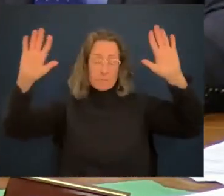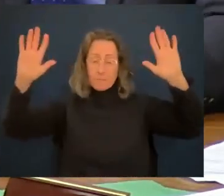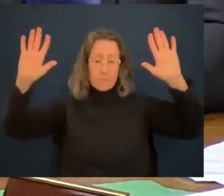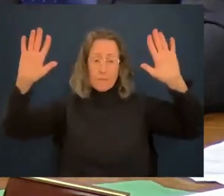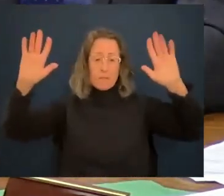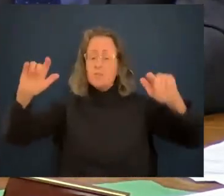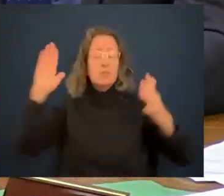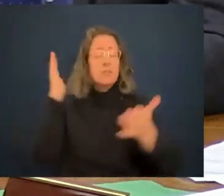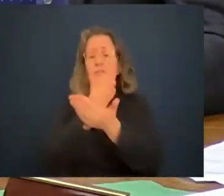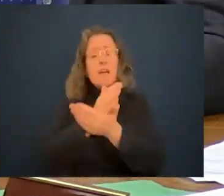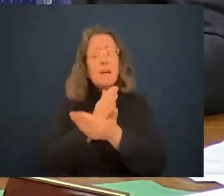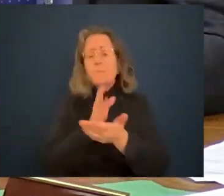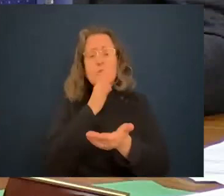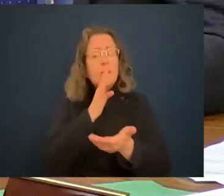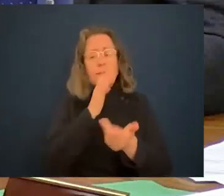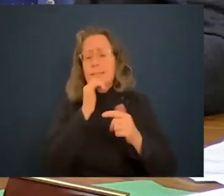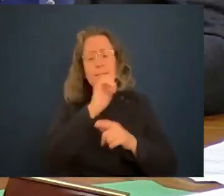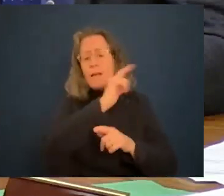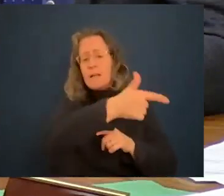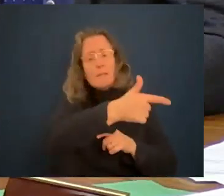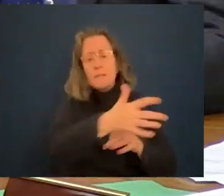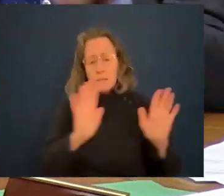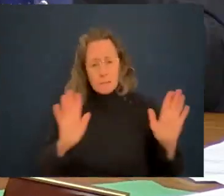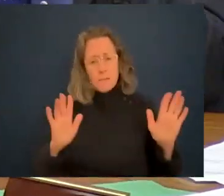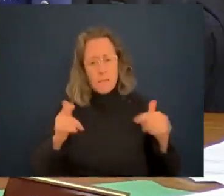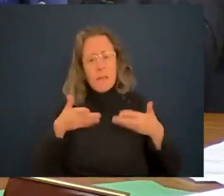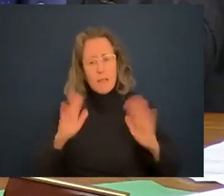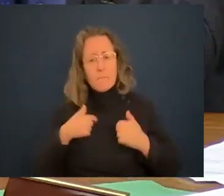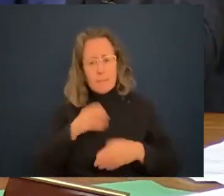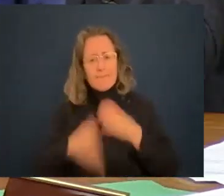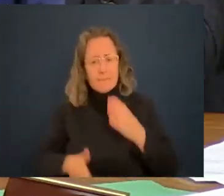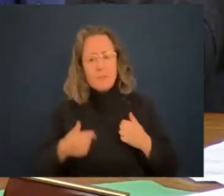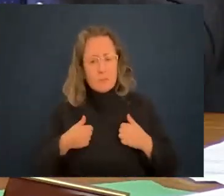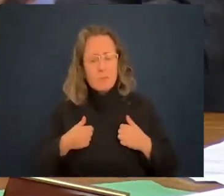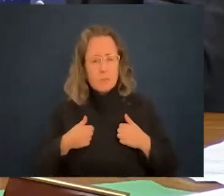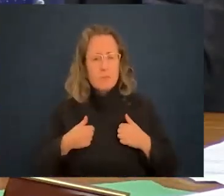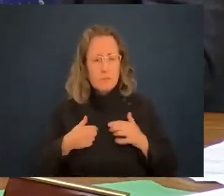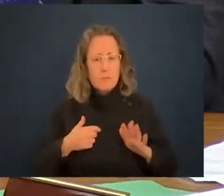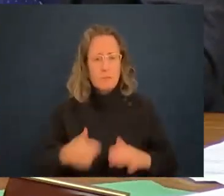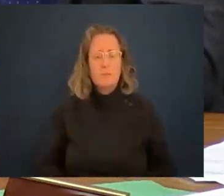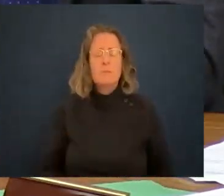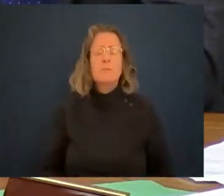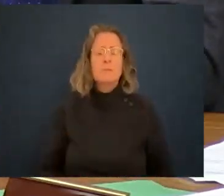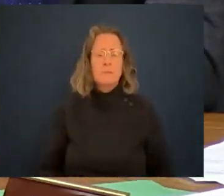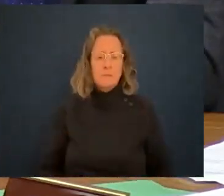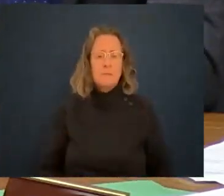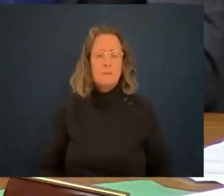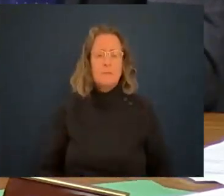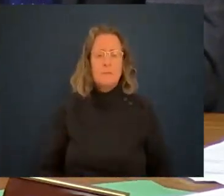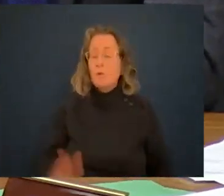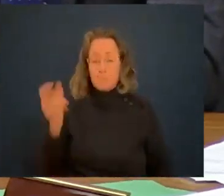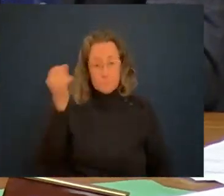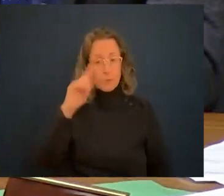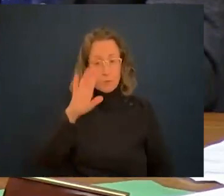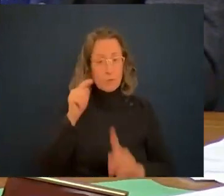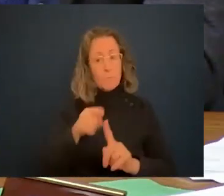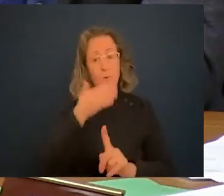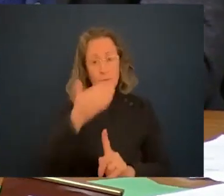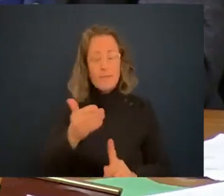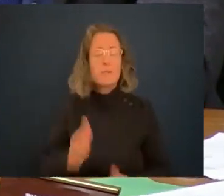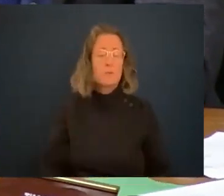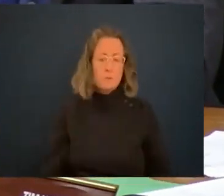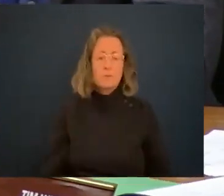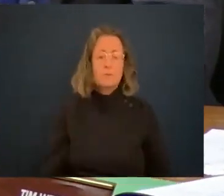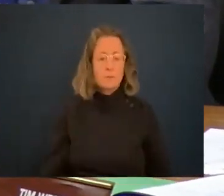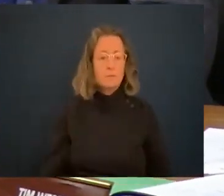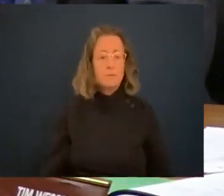to stop talking when it's not their turn to talk thank you um so uh so I hear you and uh thank you for comment and let's like